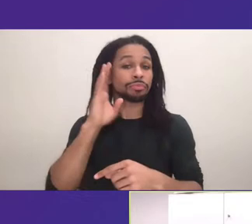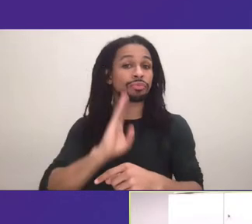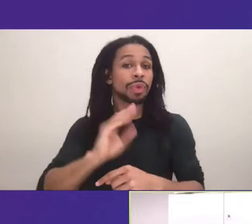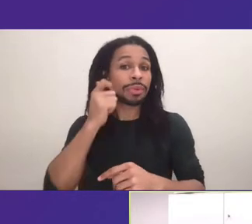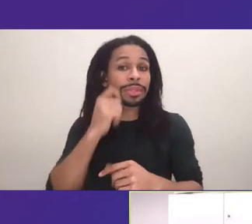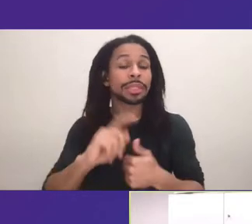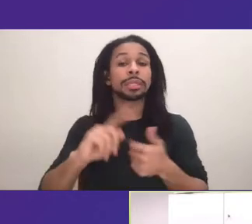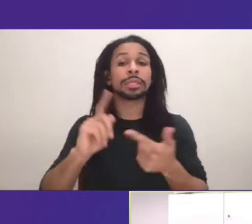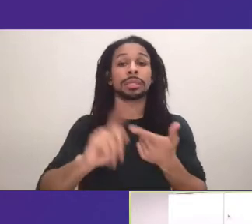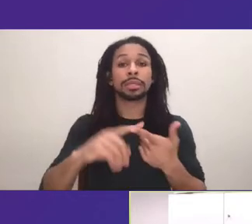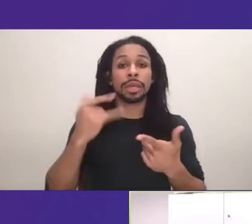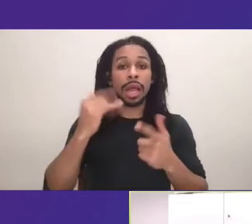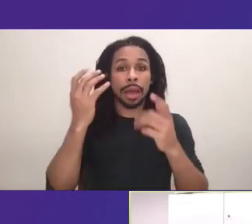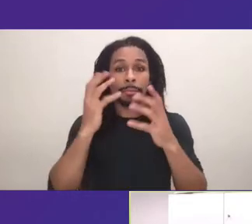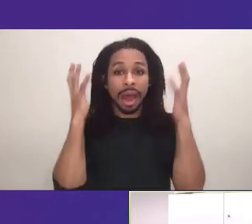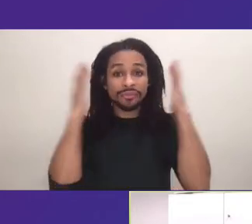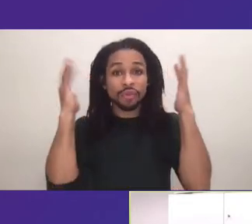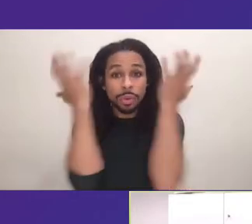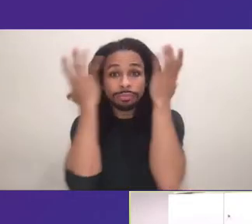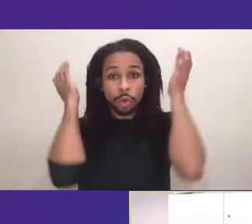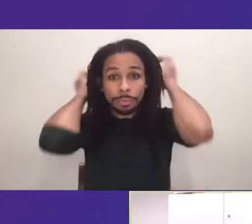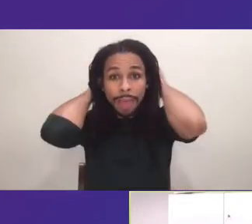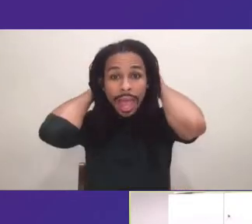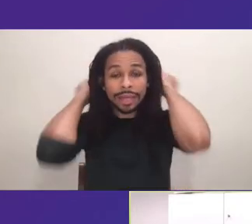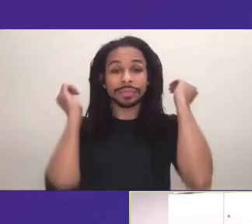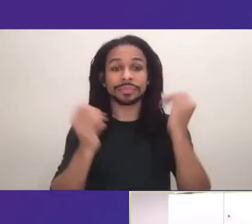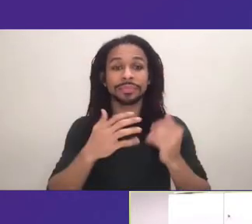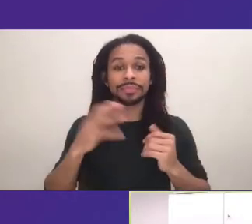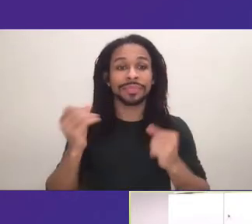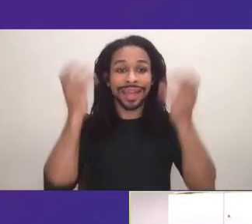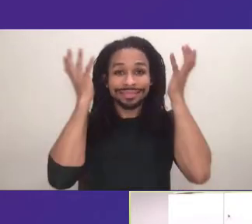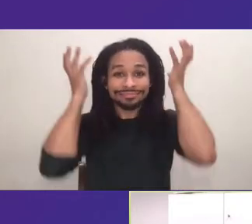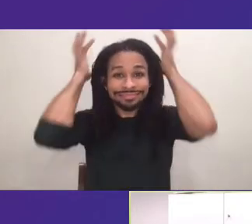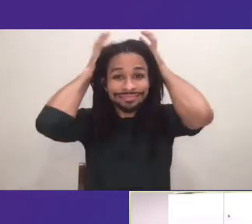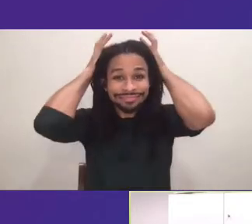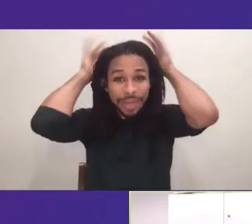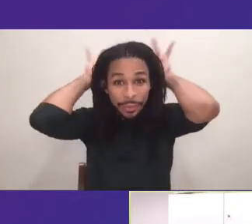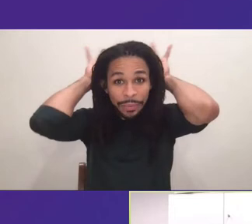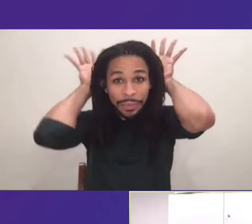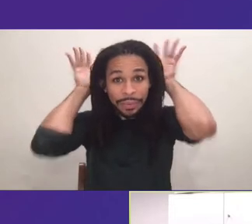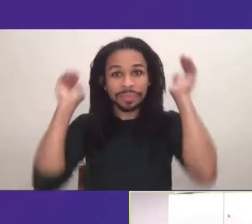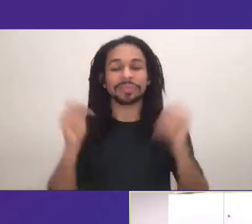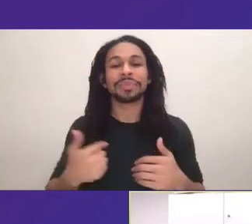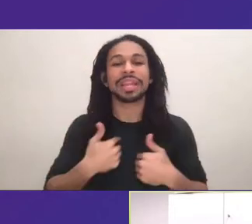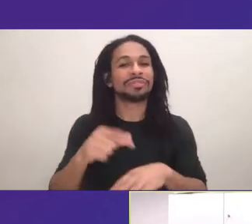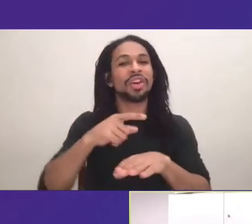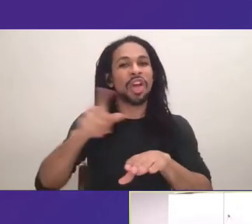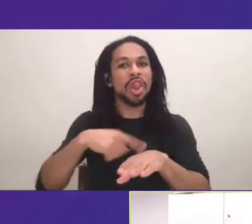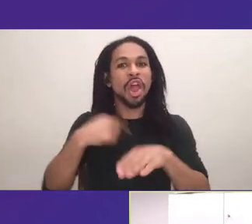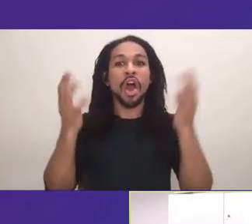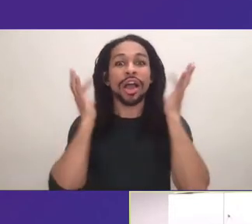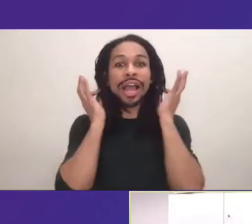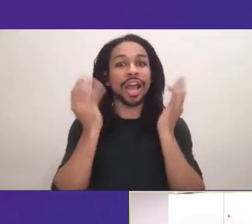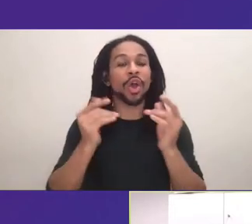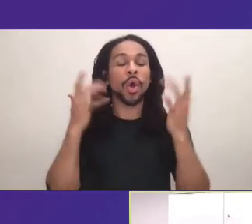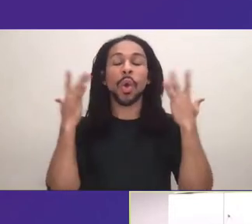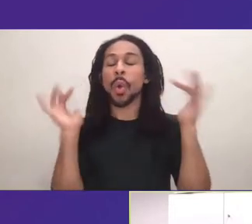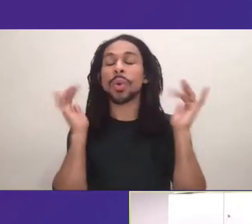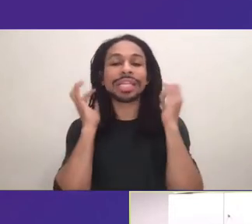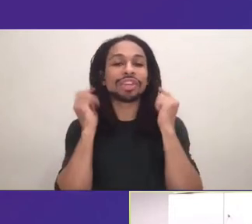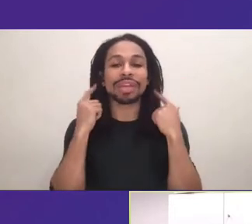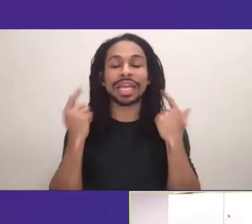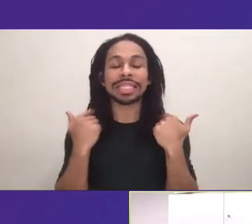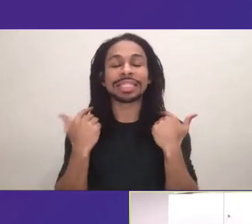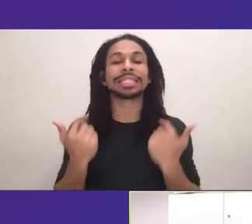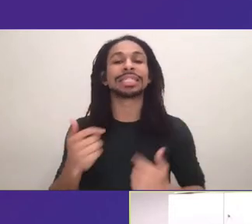my fro pulled back and it's crowned above my head. I have long hanging dangly gold earrings. I'm wearing